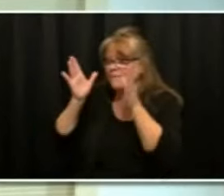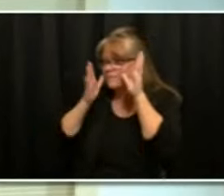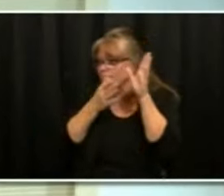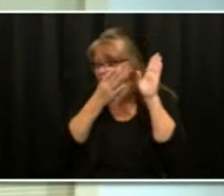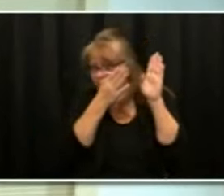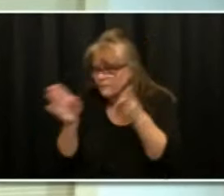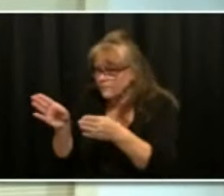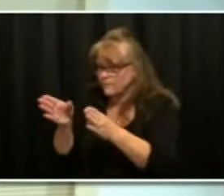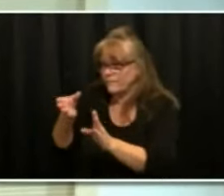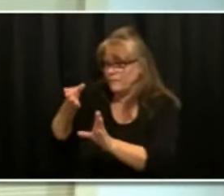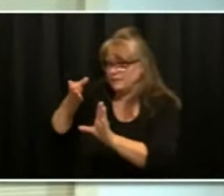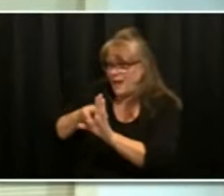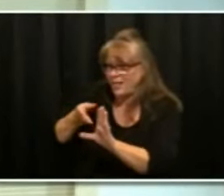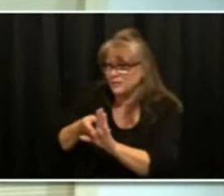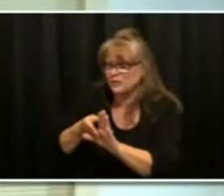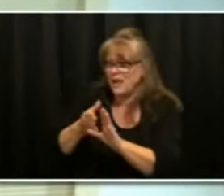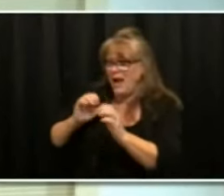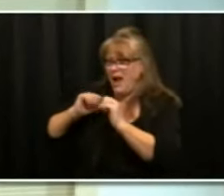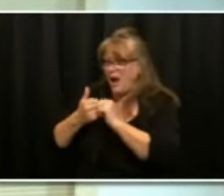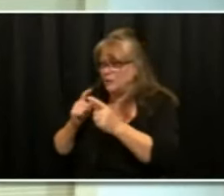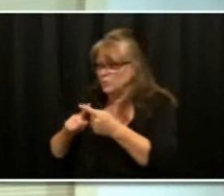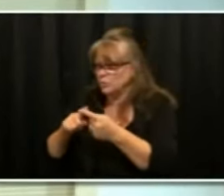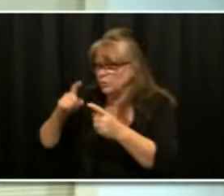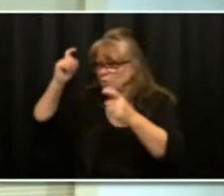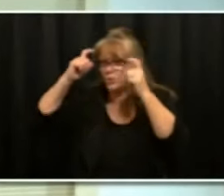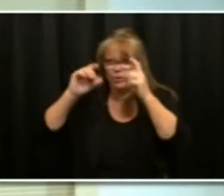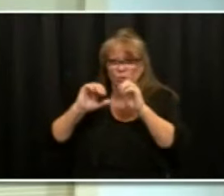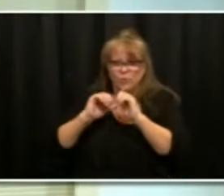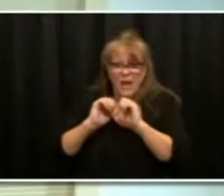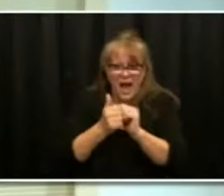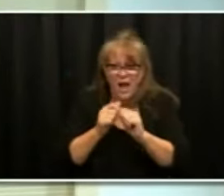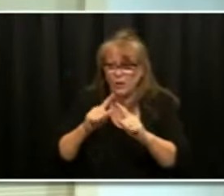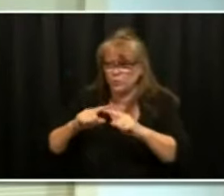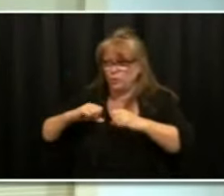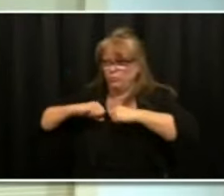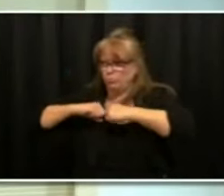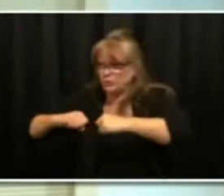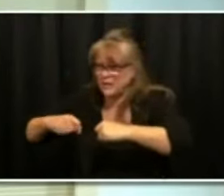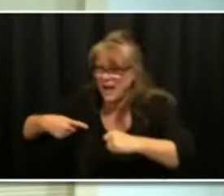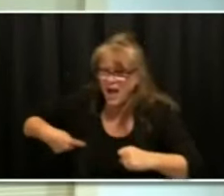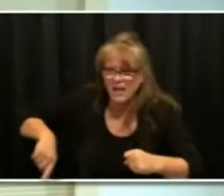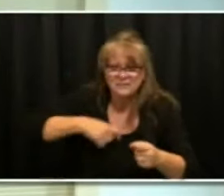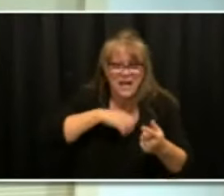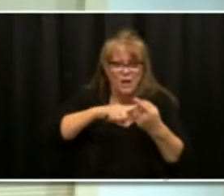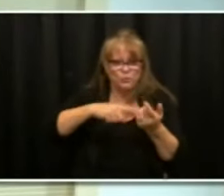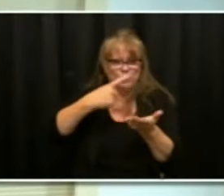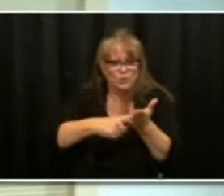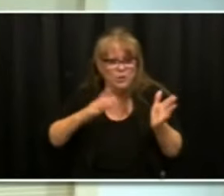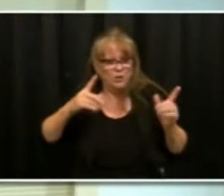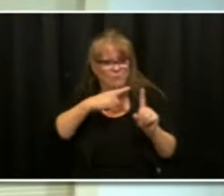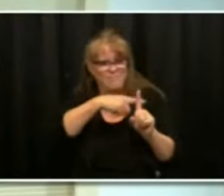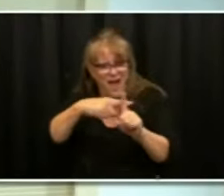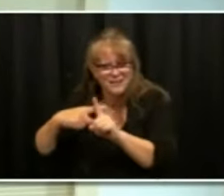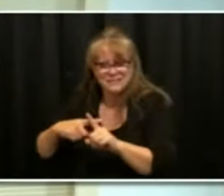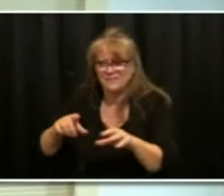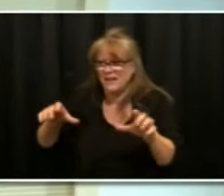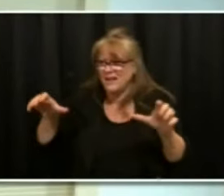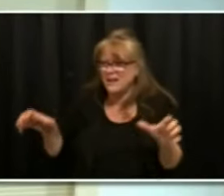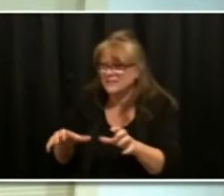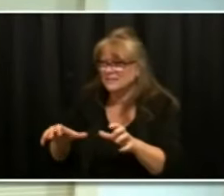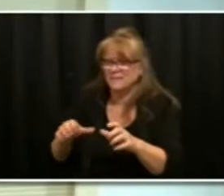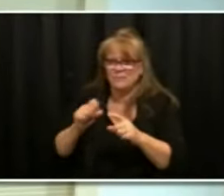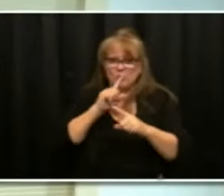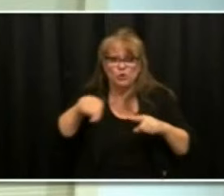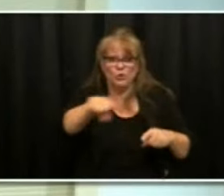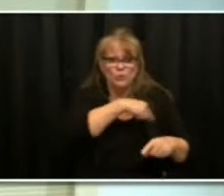talking about it to encourage people to sustainably act in safe ways. Hence the new campaign today